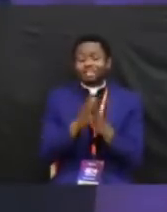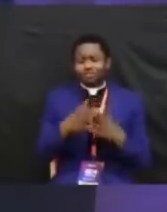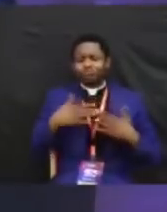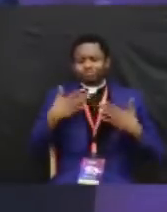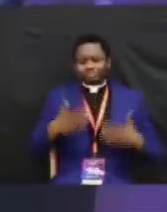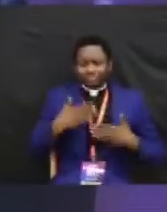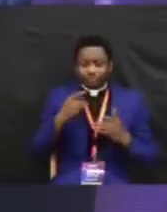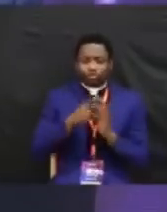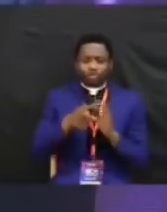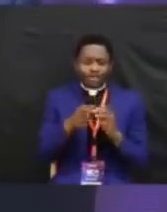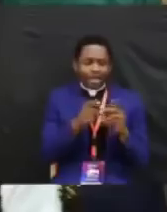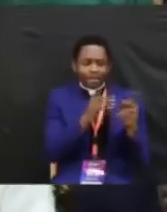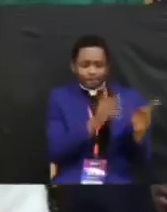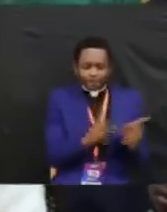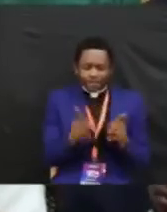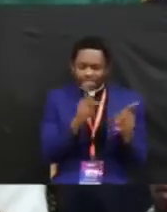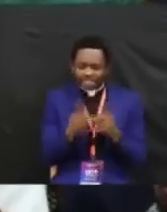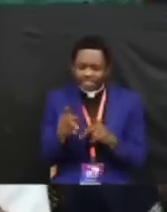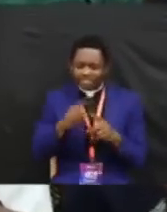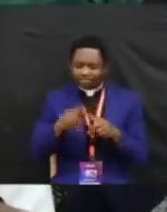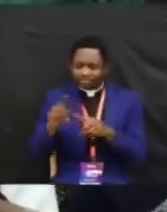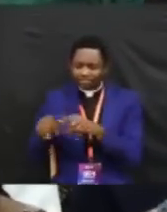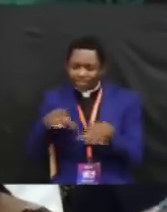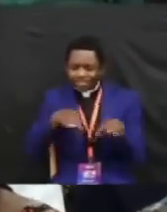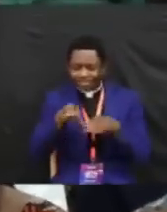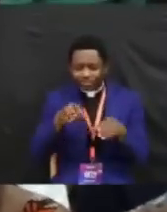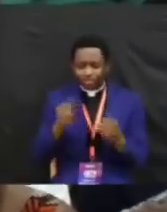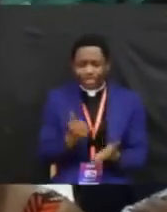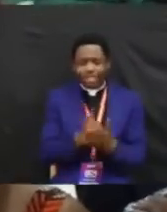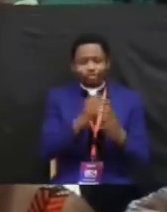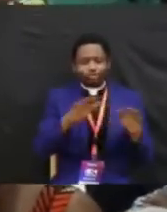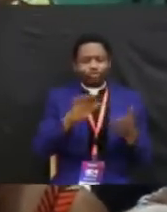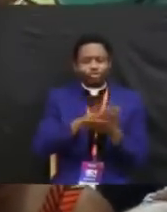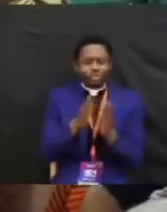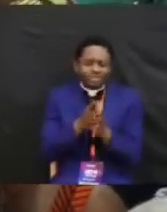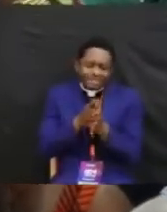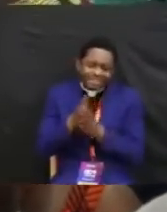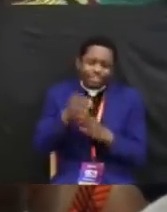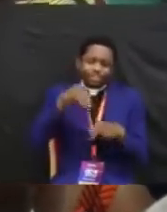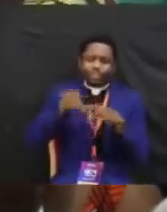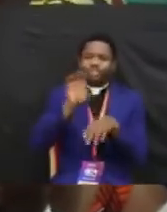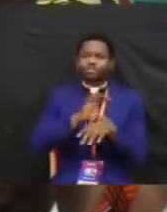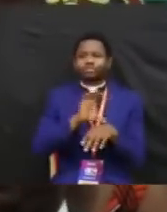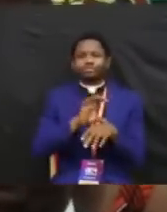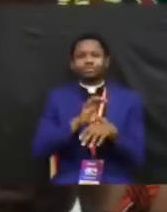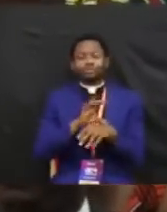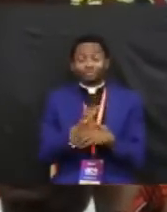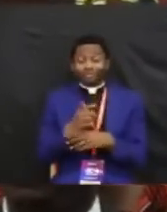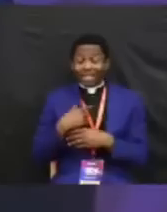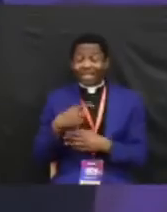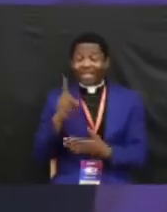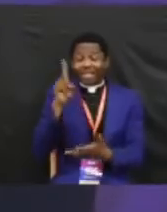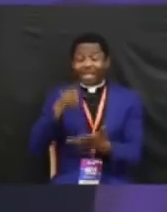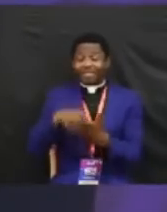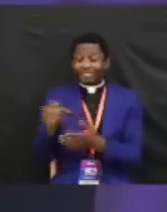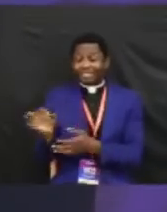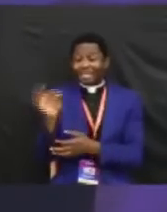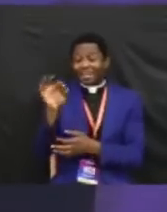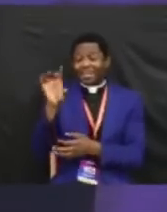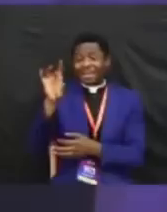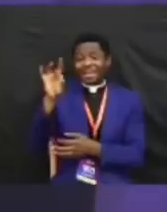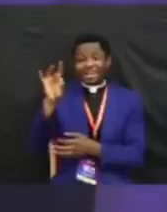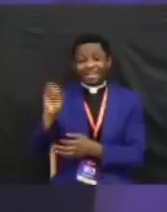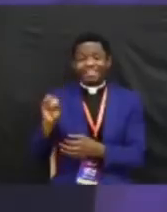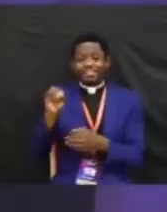designed extracurricular activities. A total of,980 community children clubs